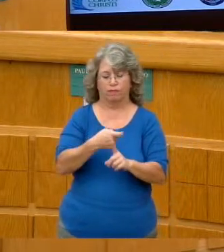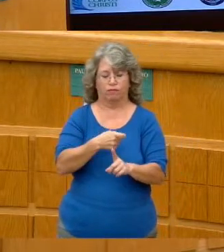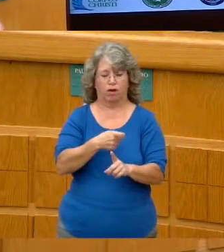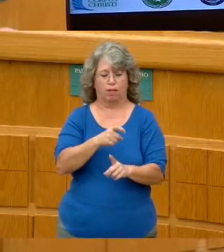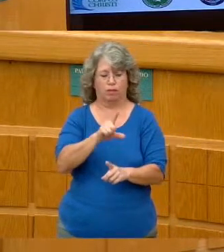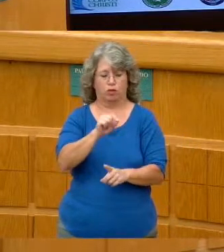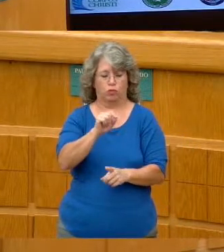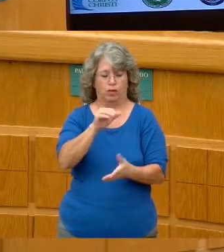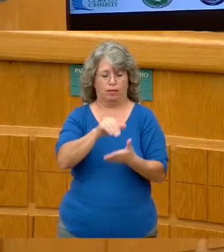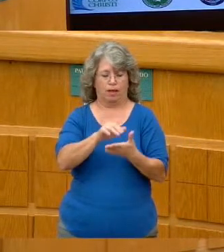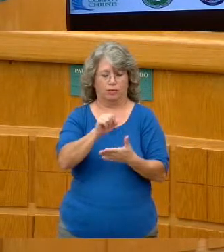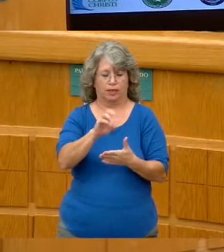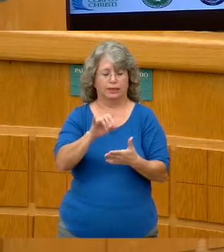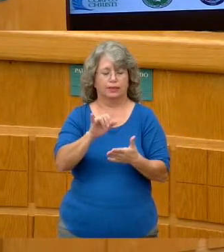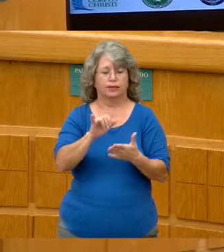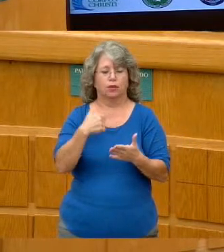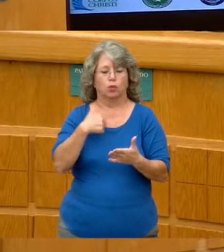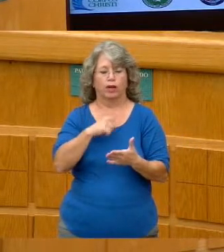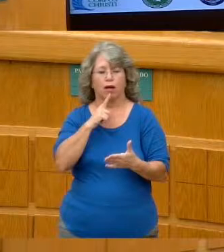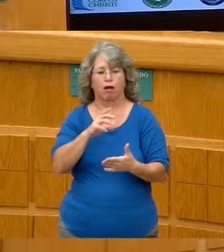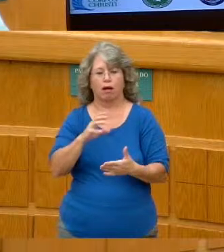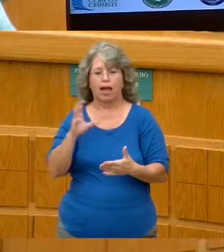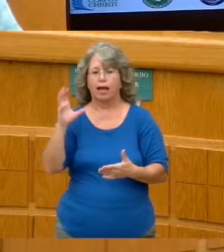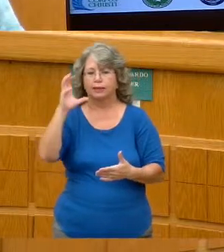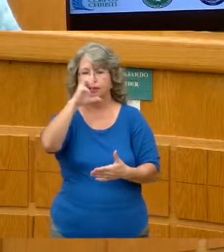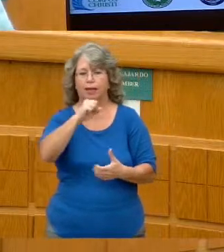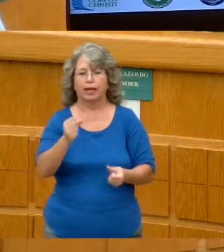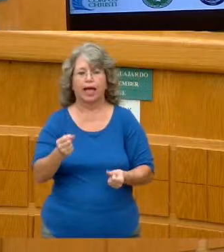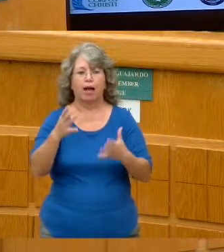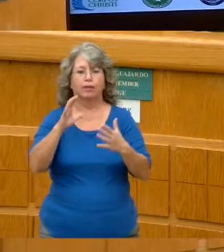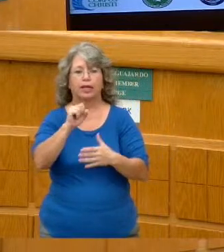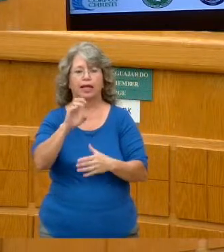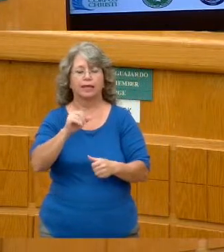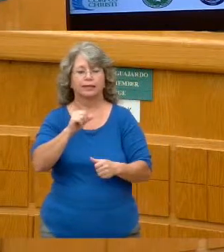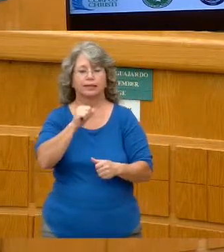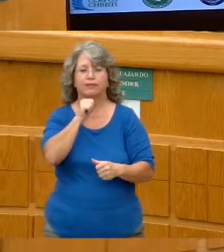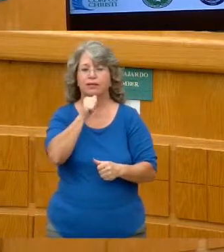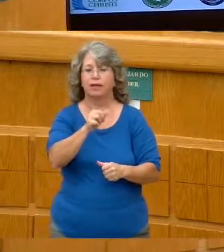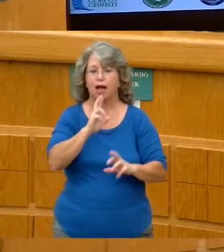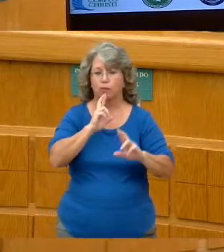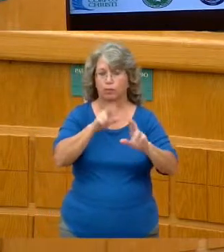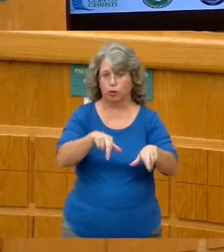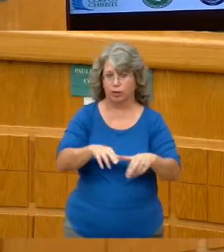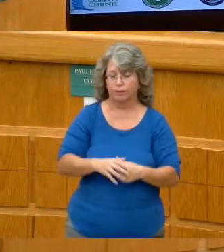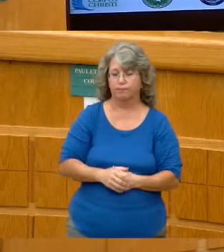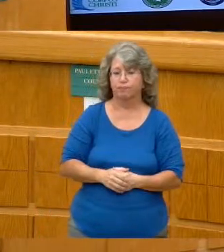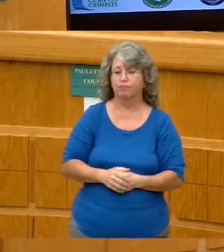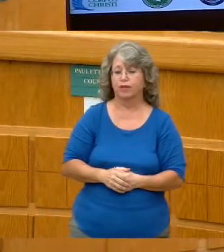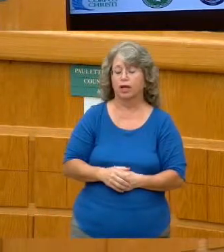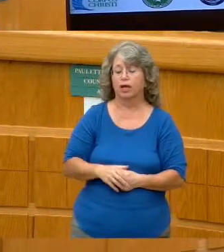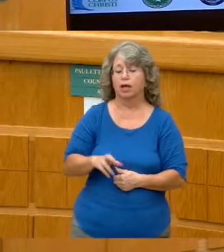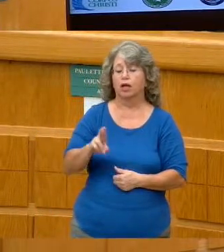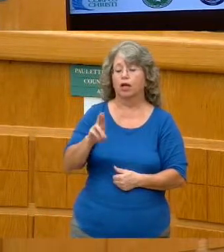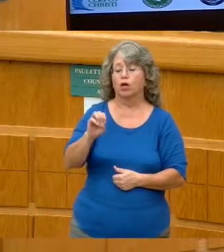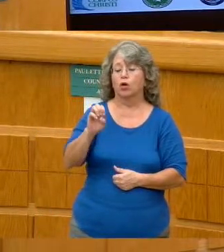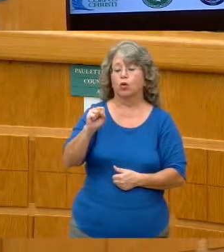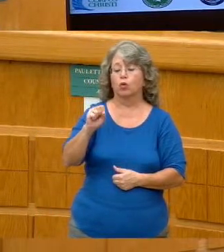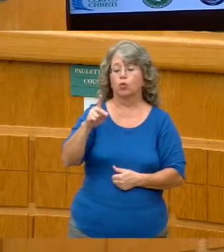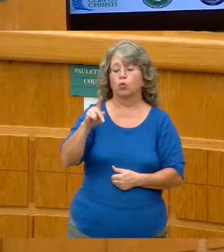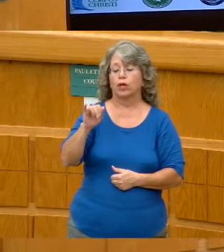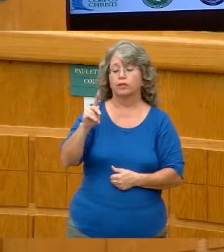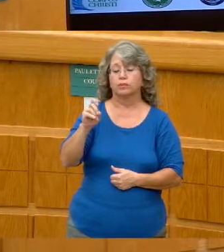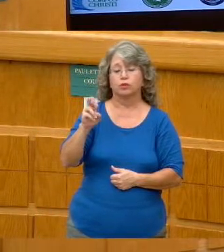and estimating all the cases that haven't been reported also. So respiratory viruses normally do